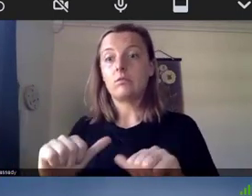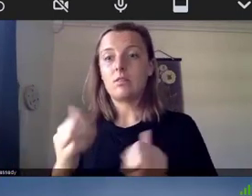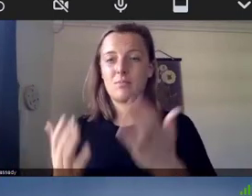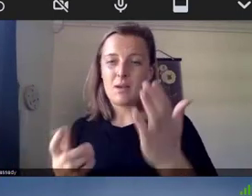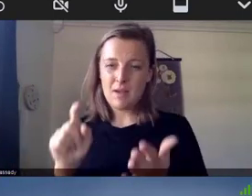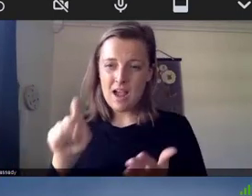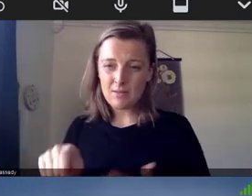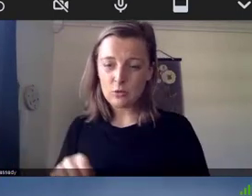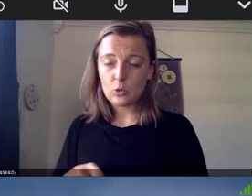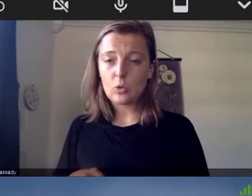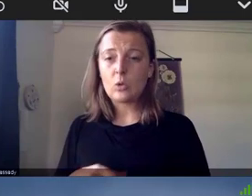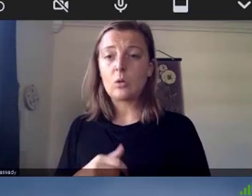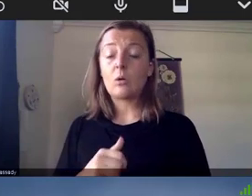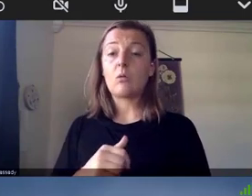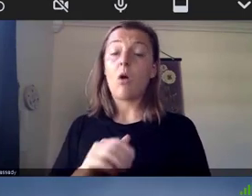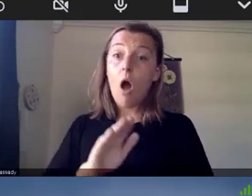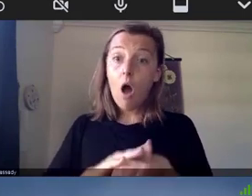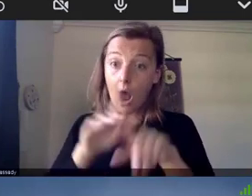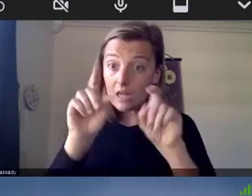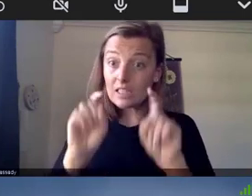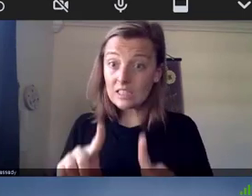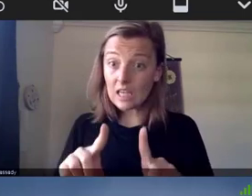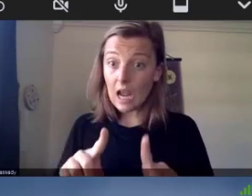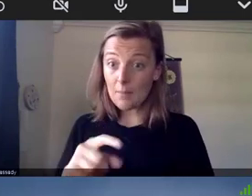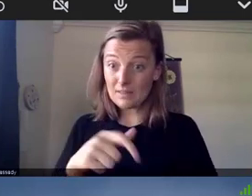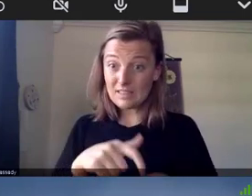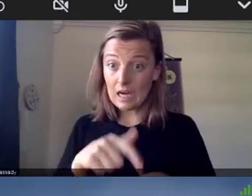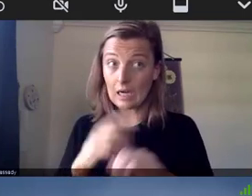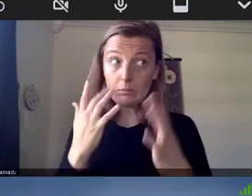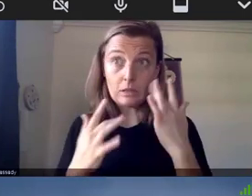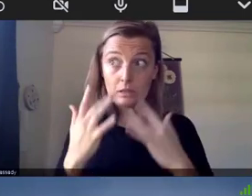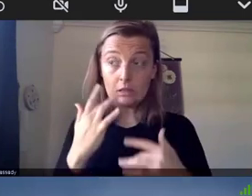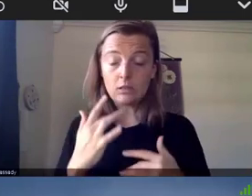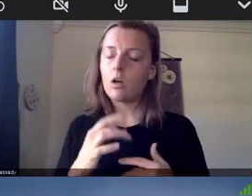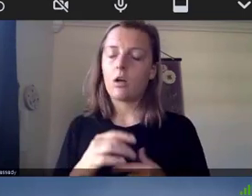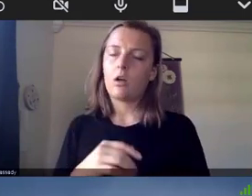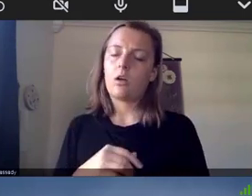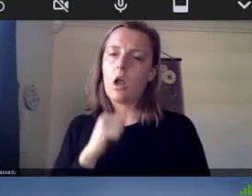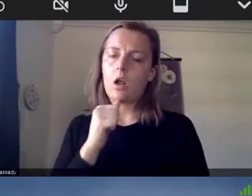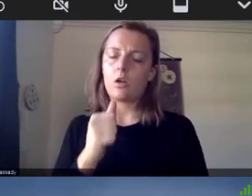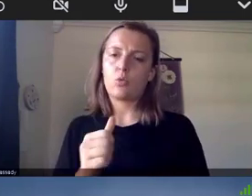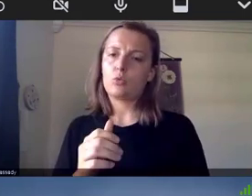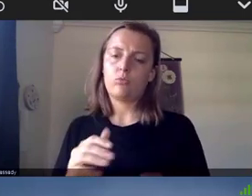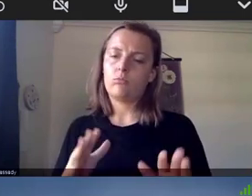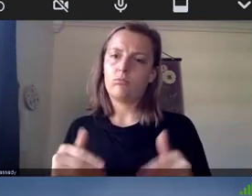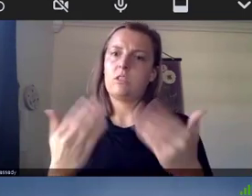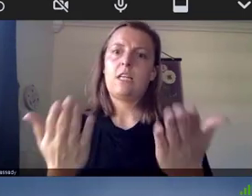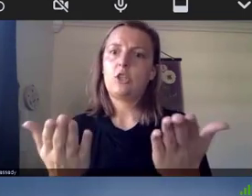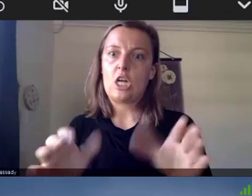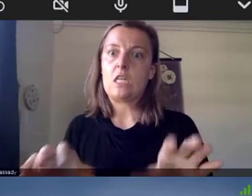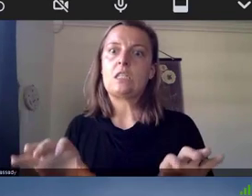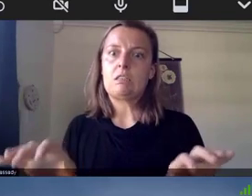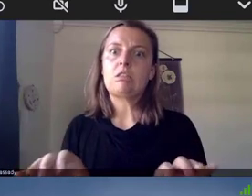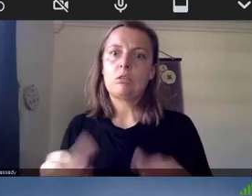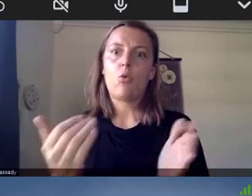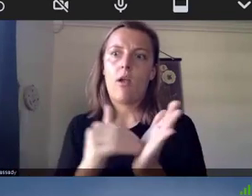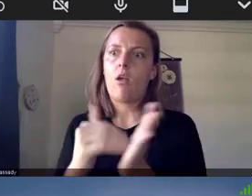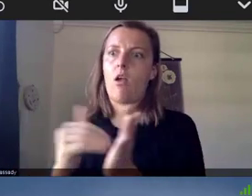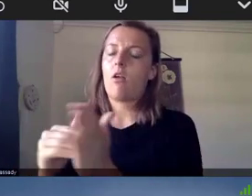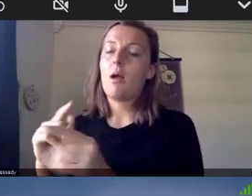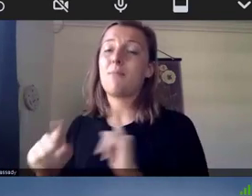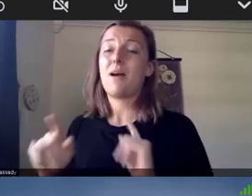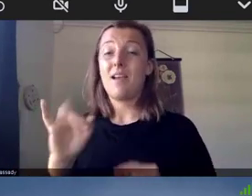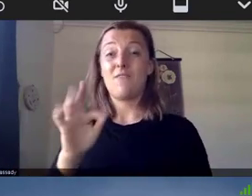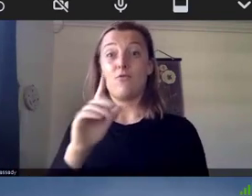on an exam where you're sort of time limited, but if you're doing a real problem, you probably want your answers to converge.